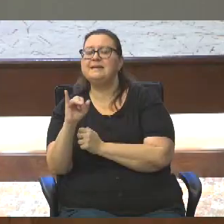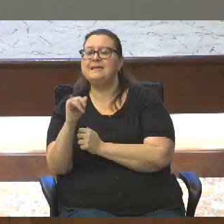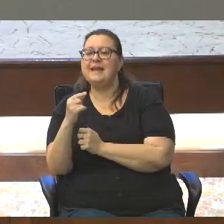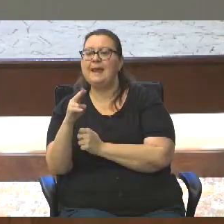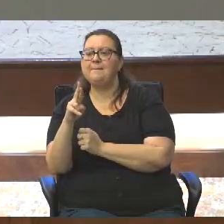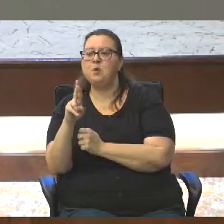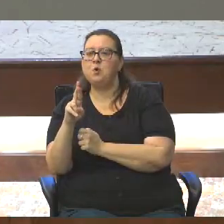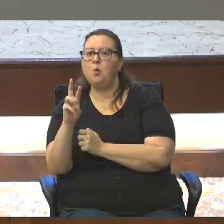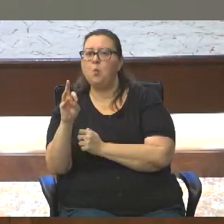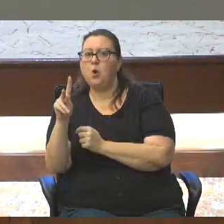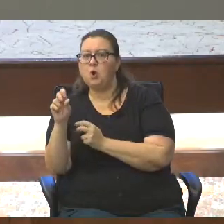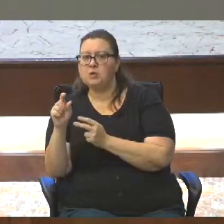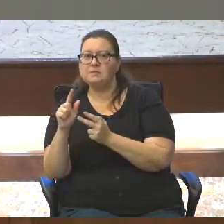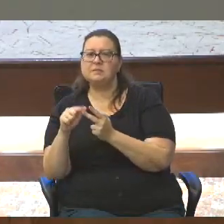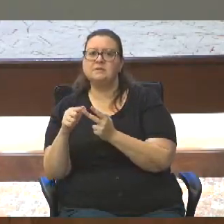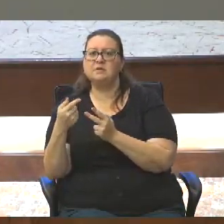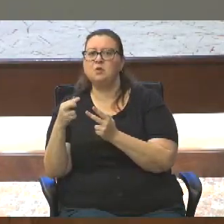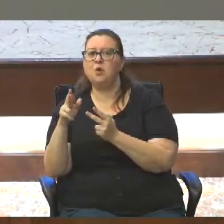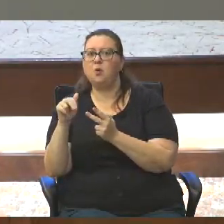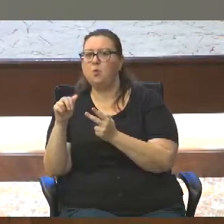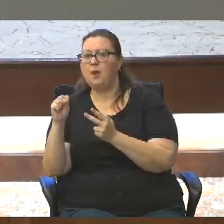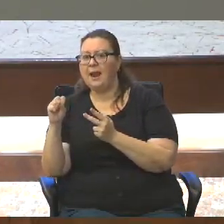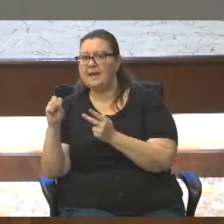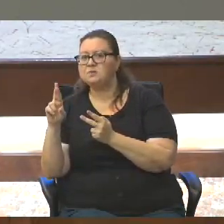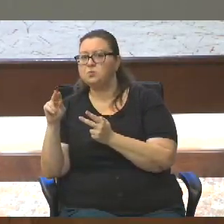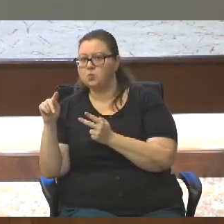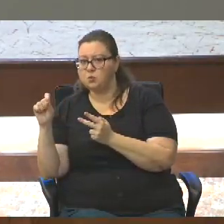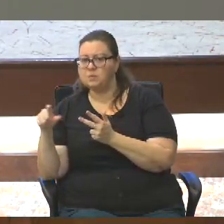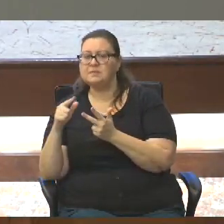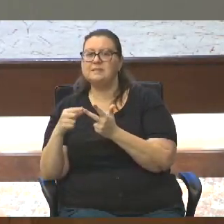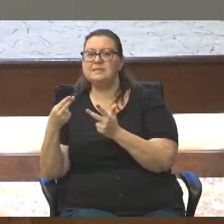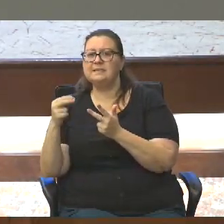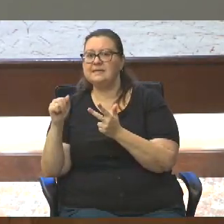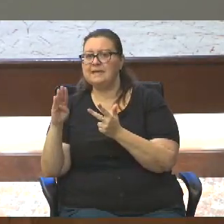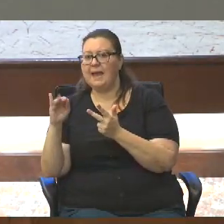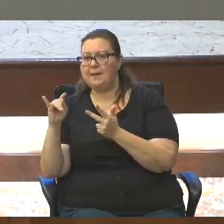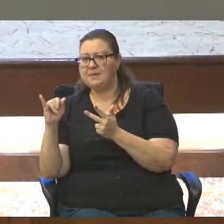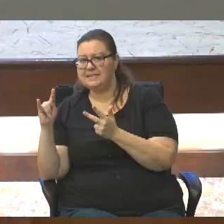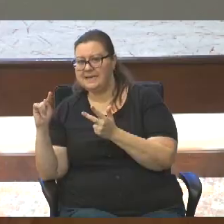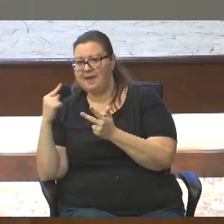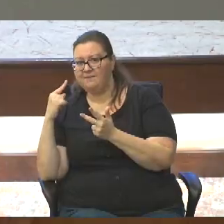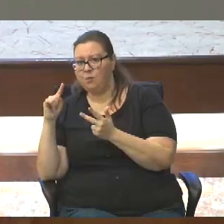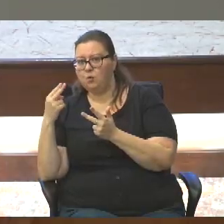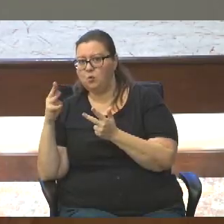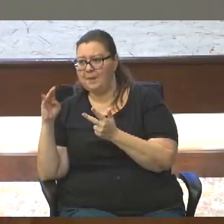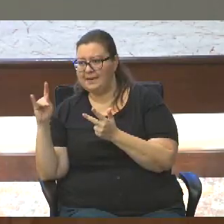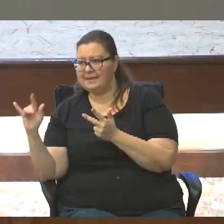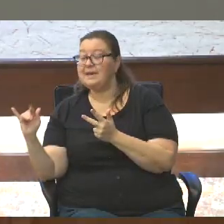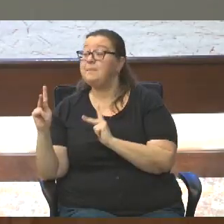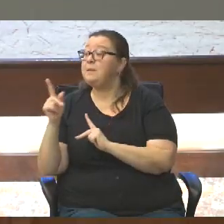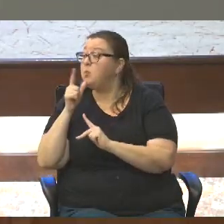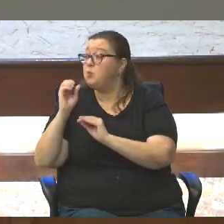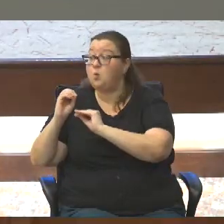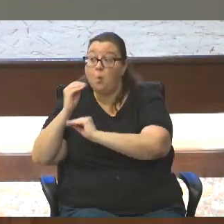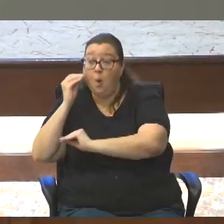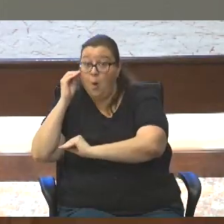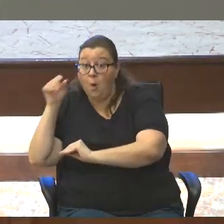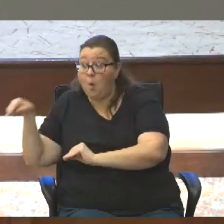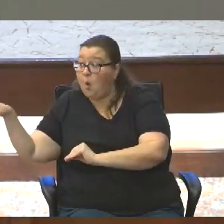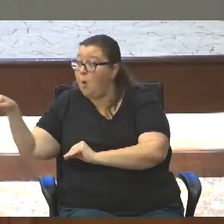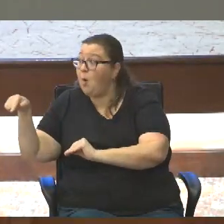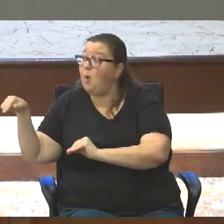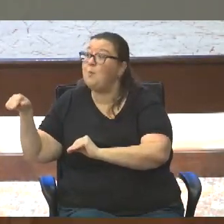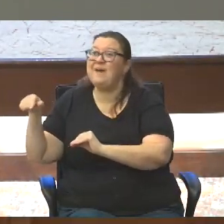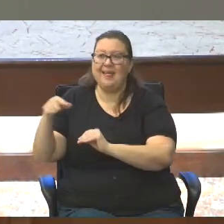for Humanity, and what we saw just a couple weeks ago on the creek side for the unhoused, the contributions the city's making